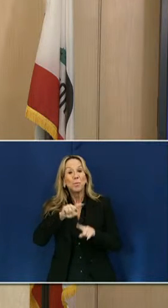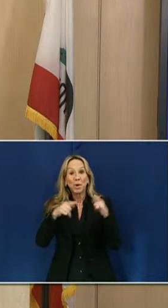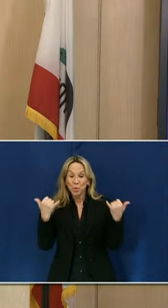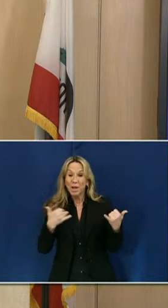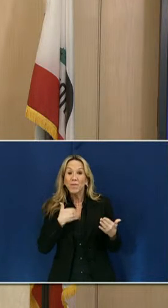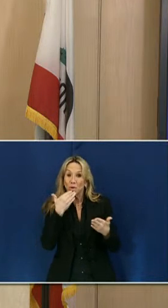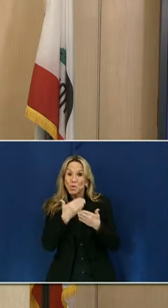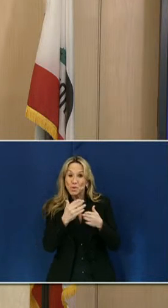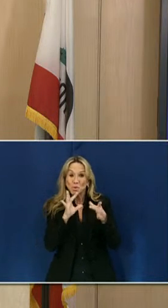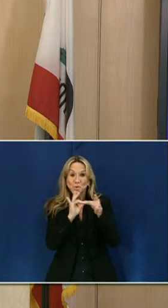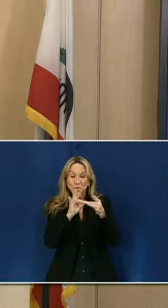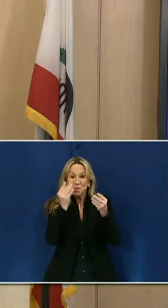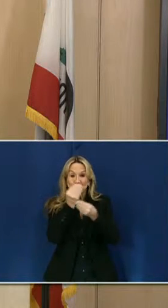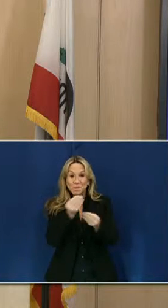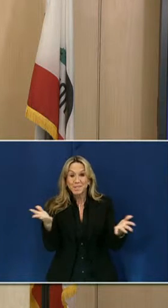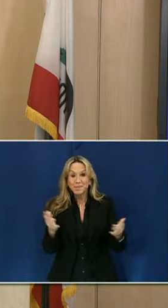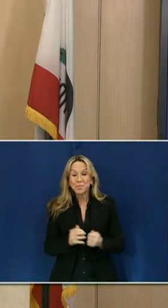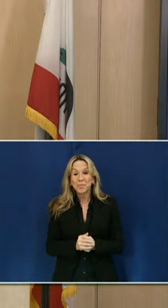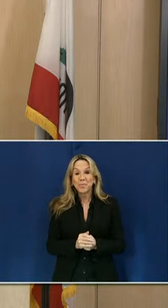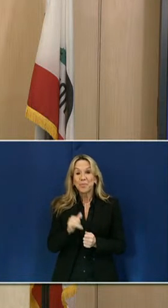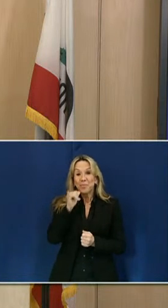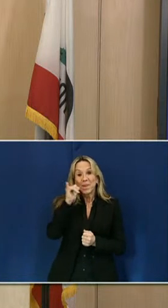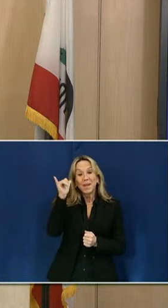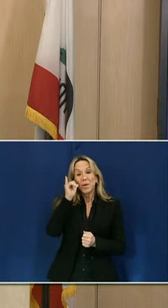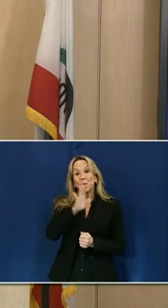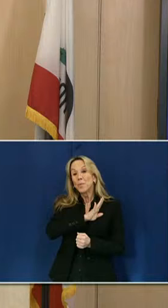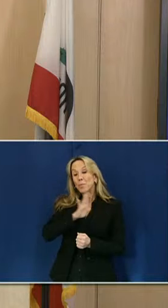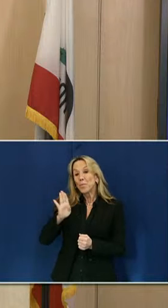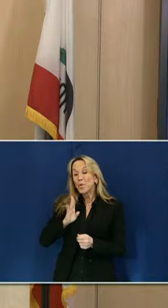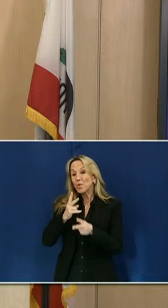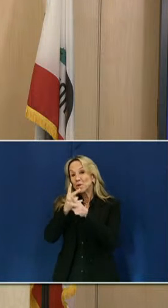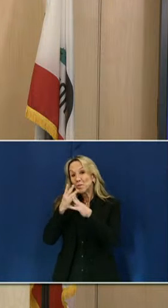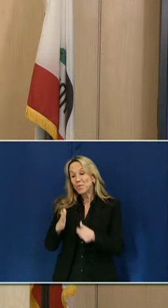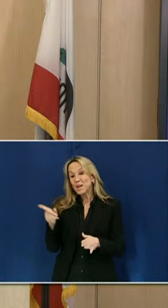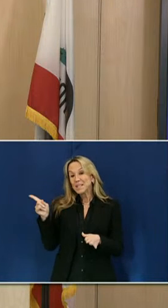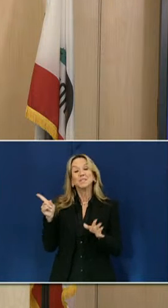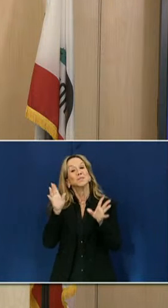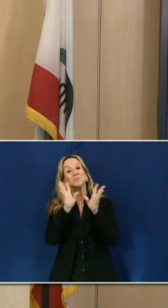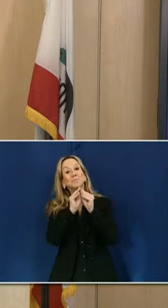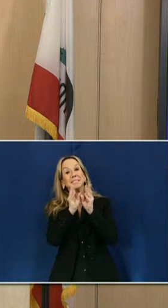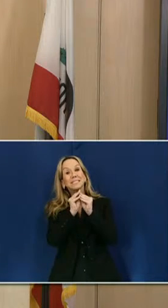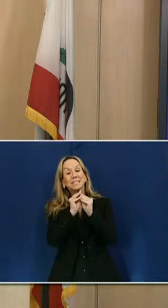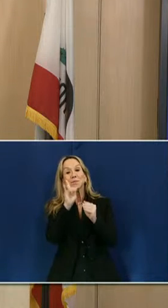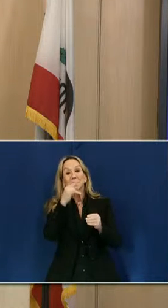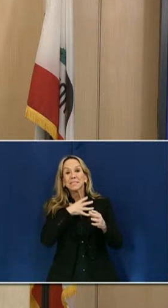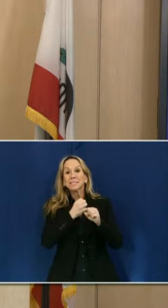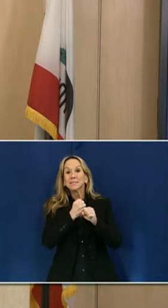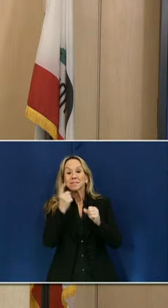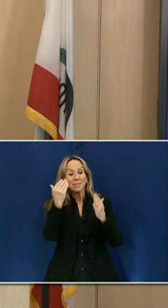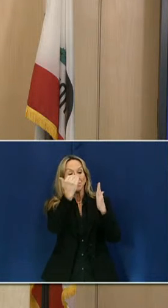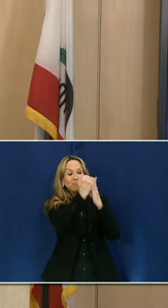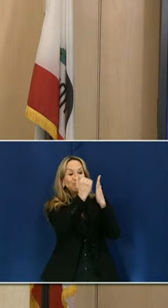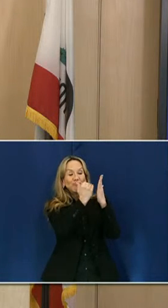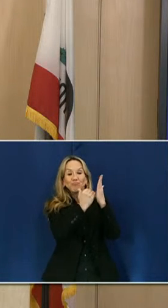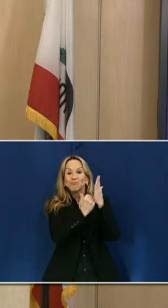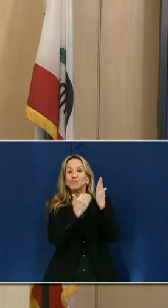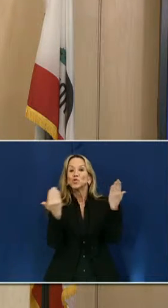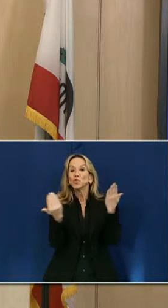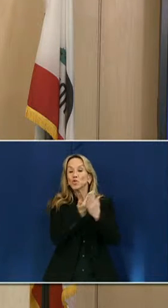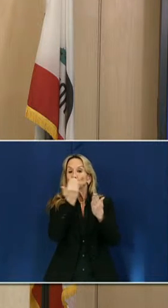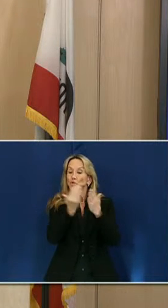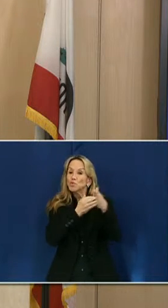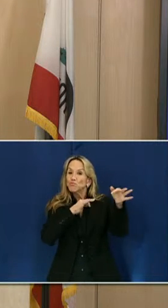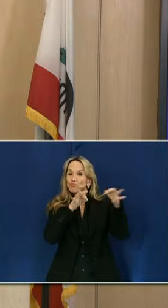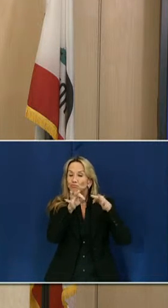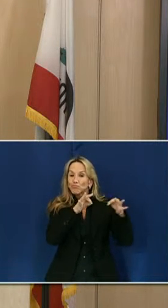you. Yesterday at our Board of Supervisors meeting, we received a detailed update from our public health team and other medical